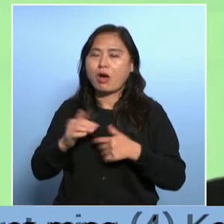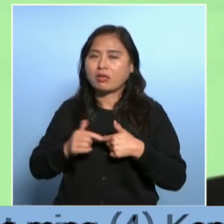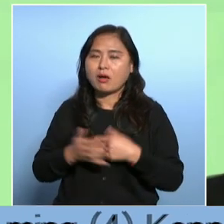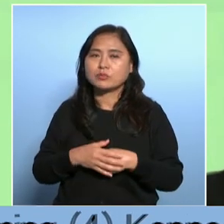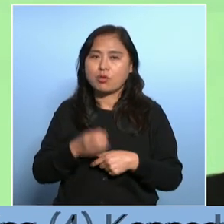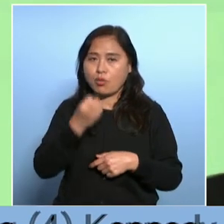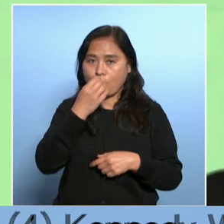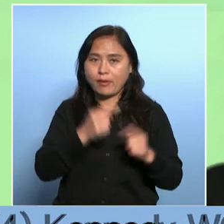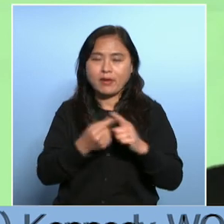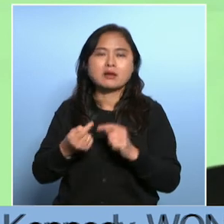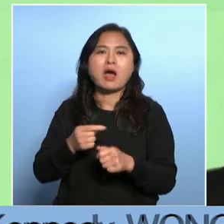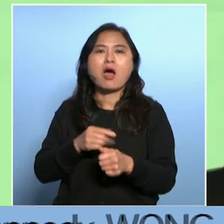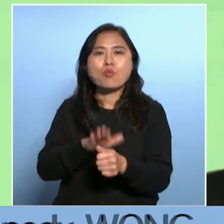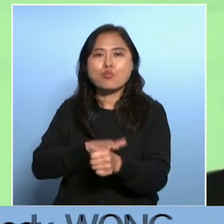shows